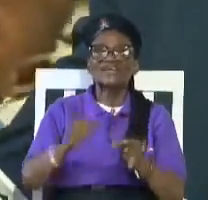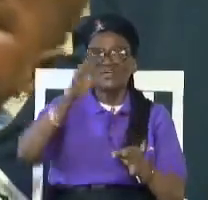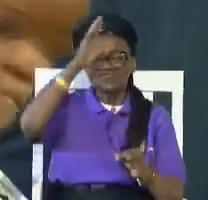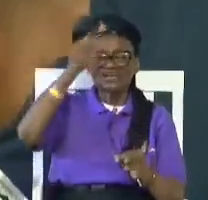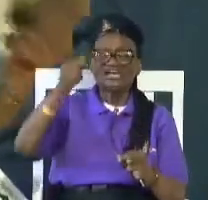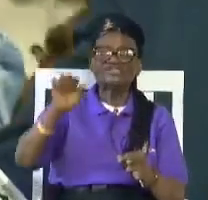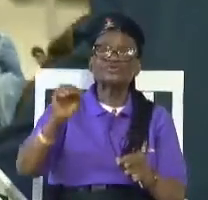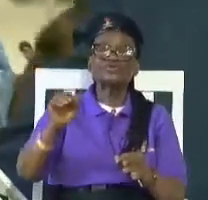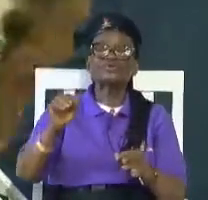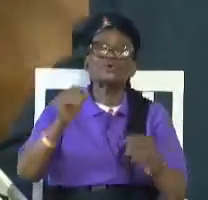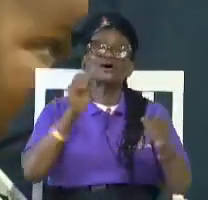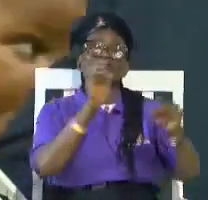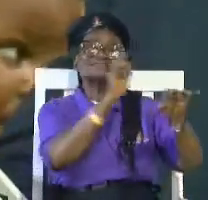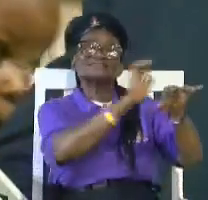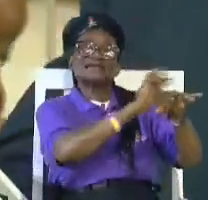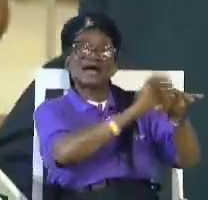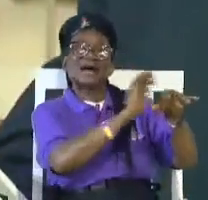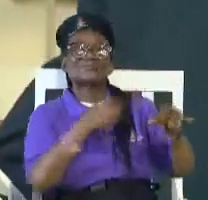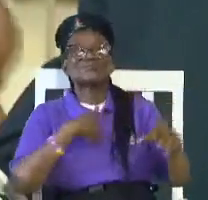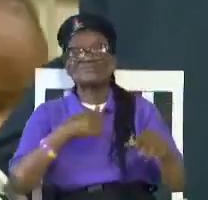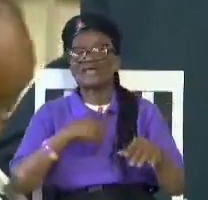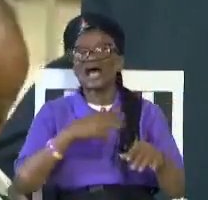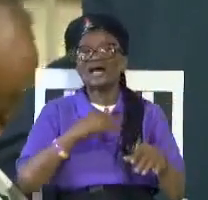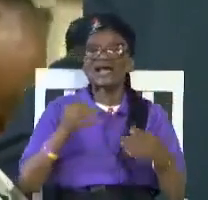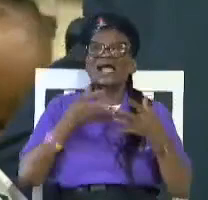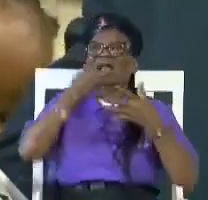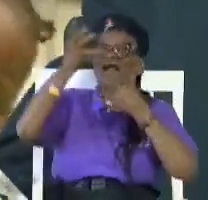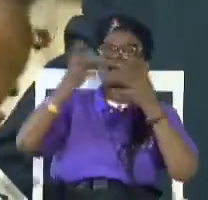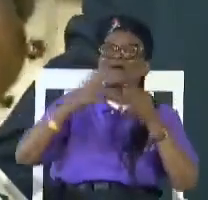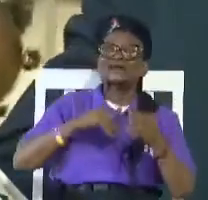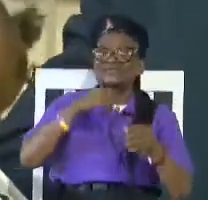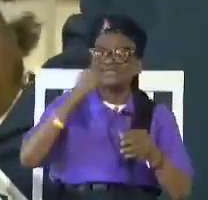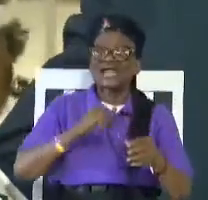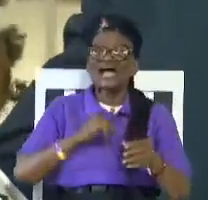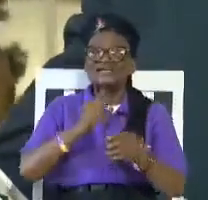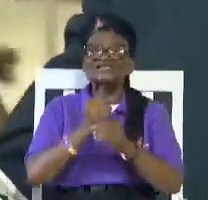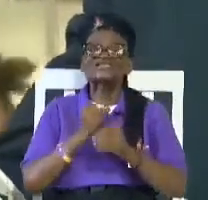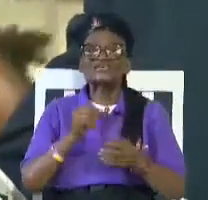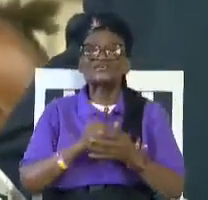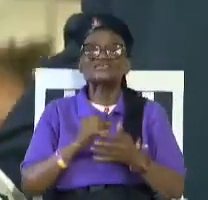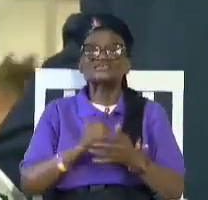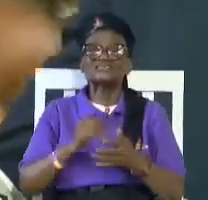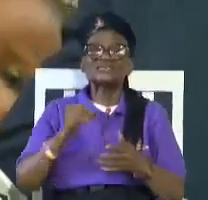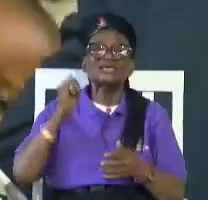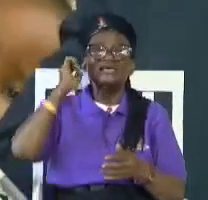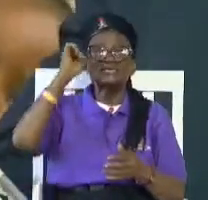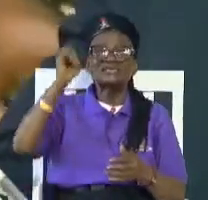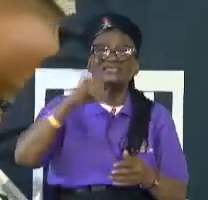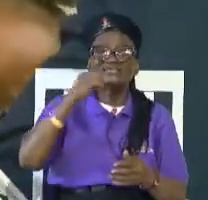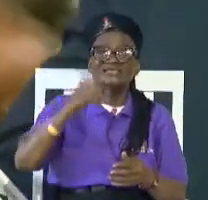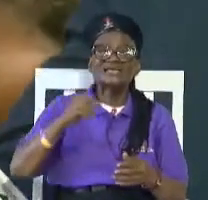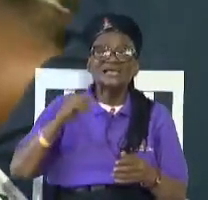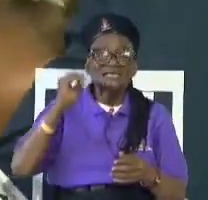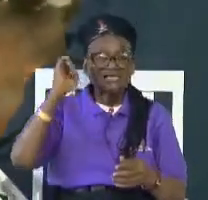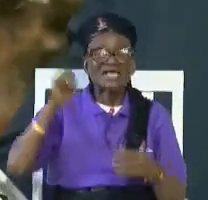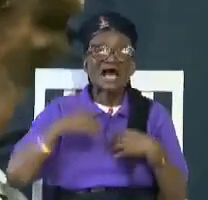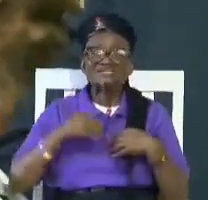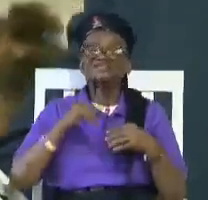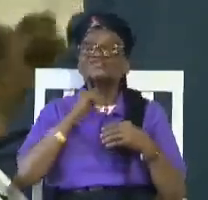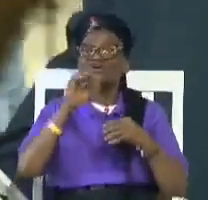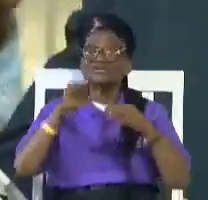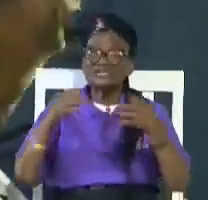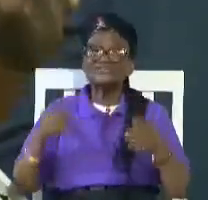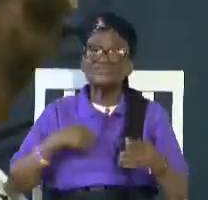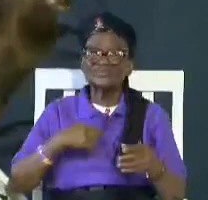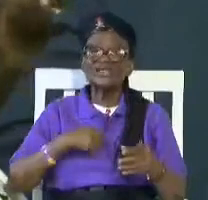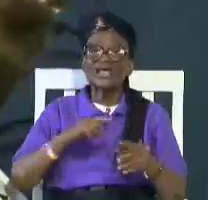screamed. I said, amen. I received it. I told my mom, I said, he has not given me. He said, the one he will give me this time around will